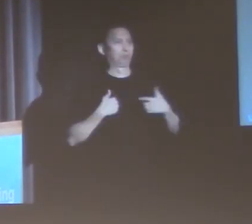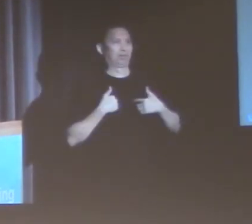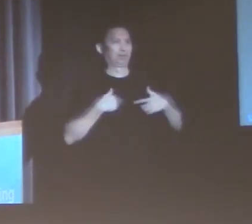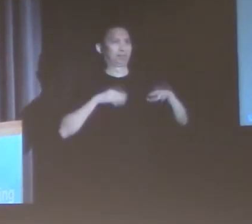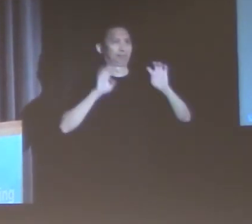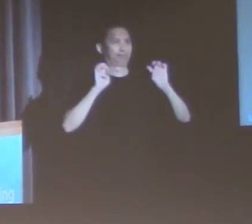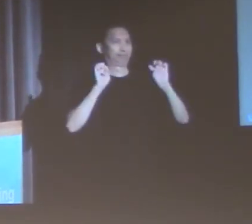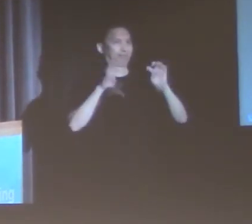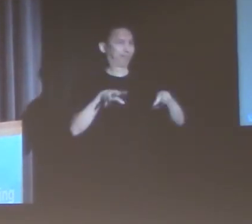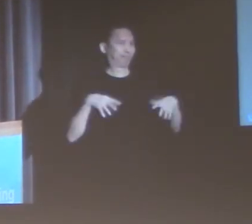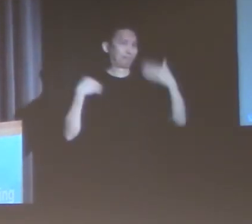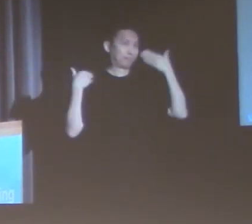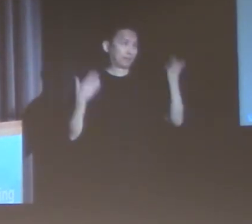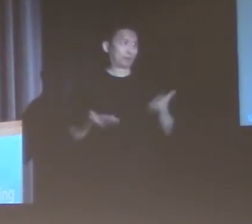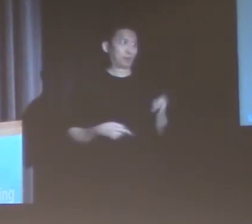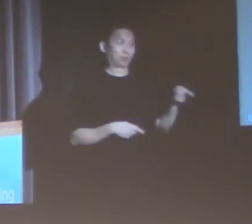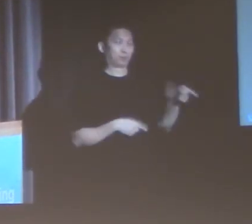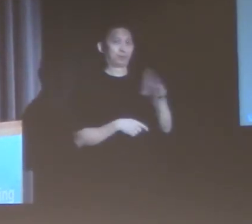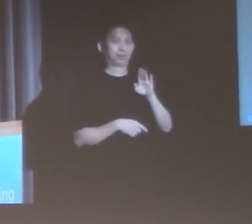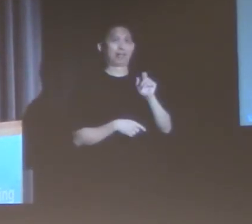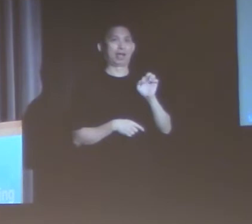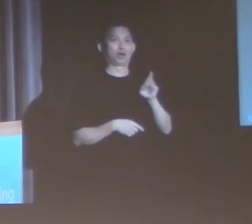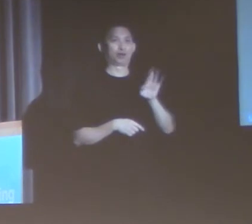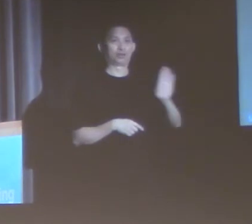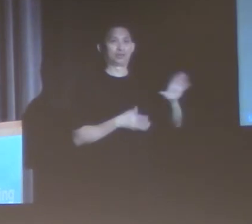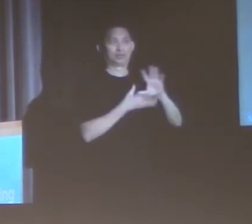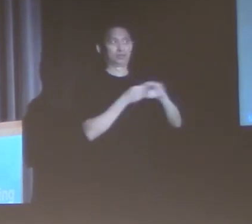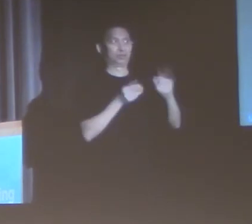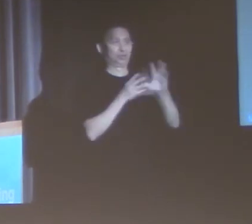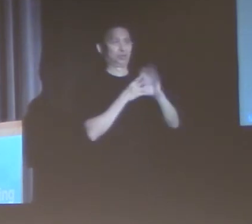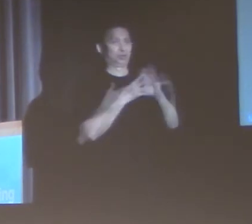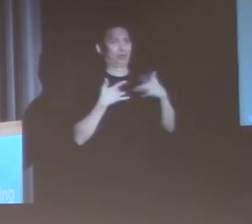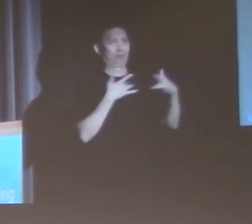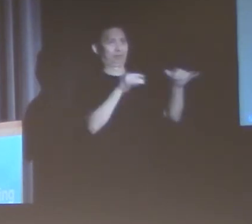his story was, and in fact why he was wanting me to tell it.